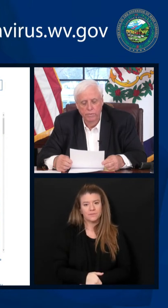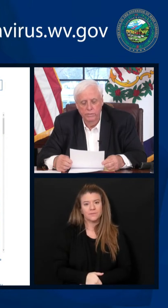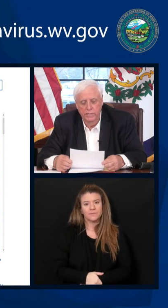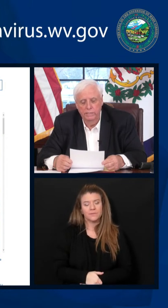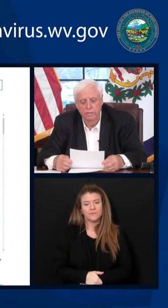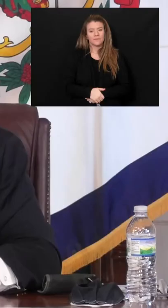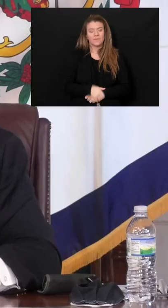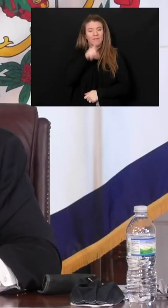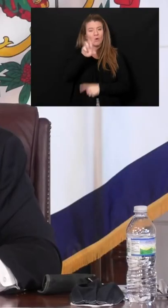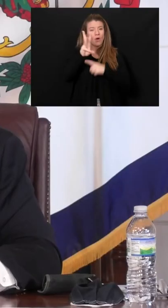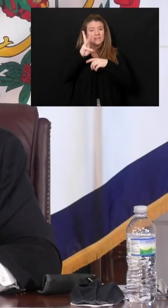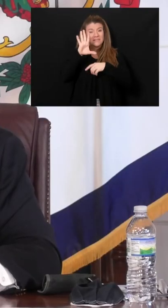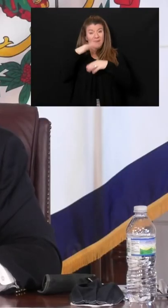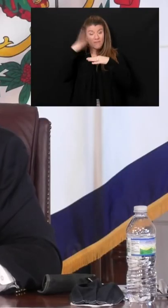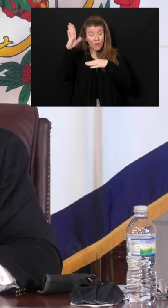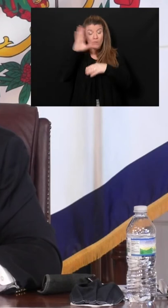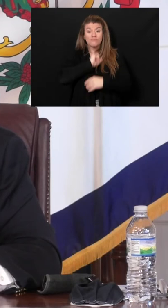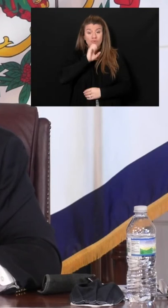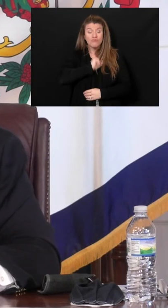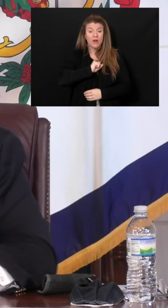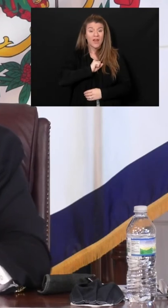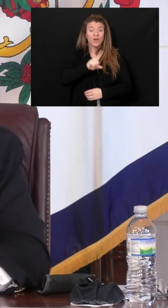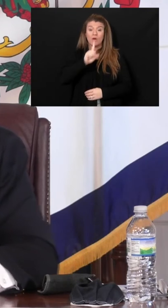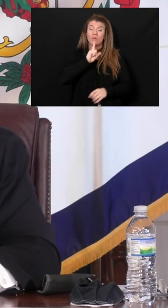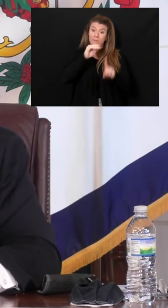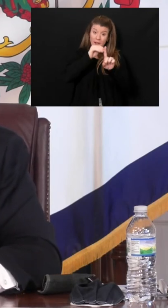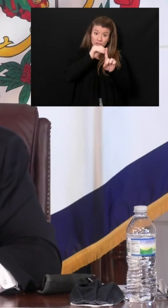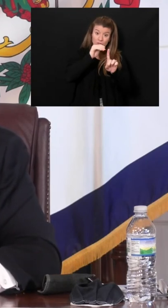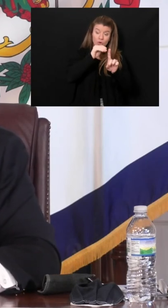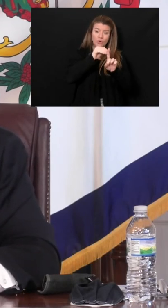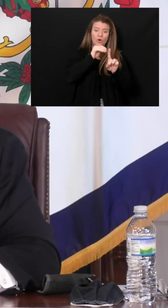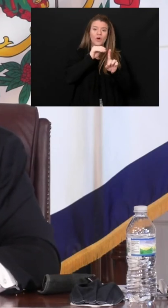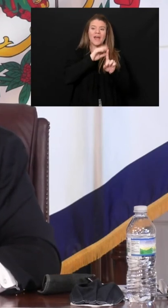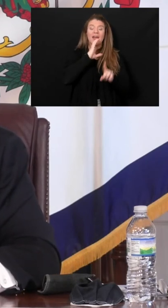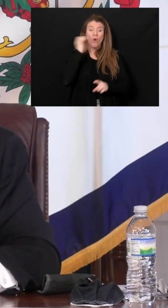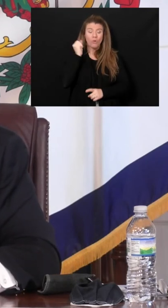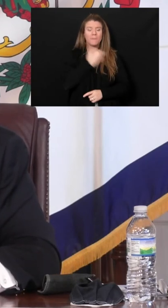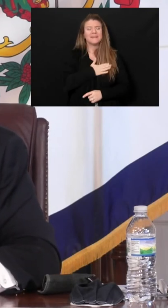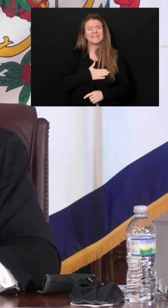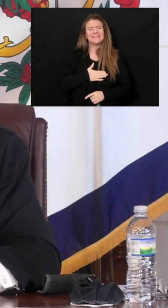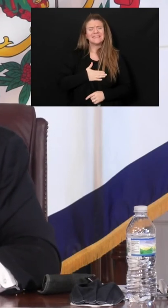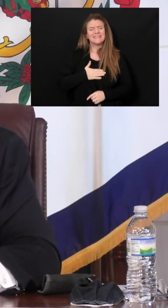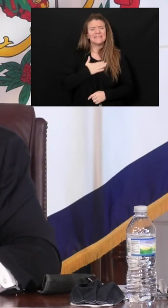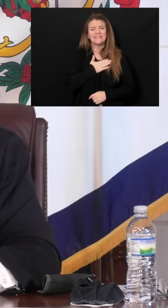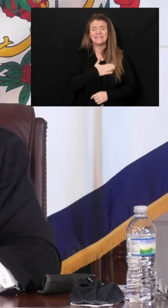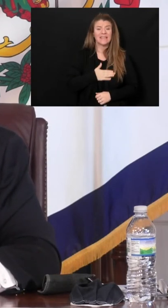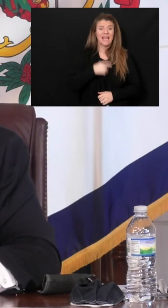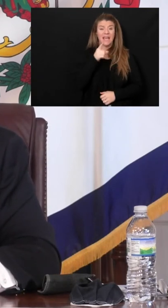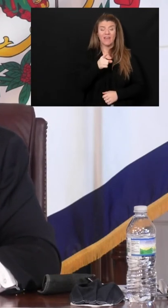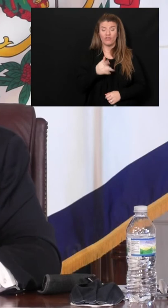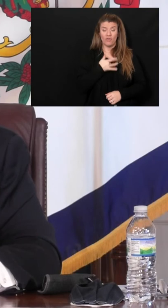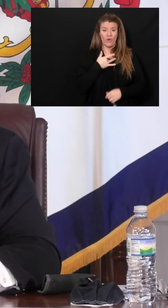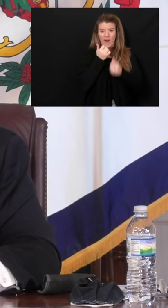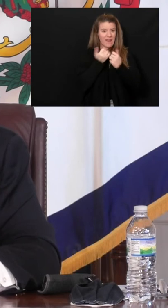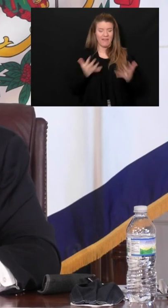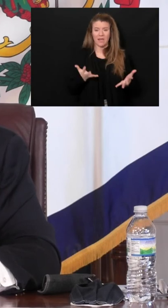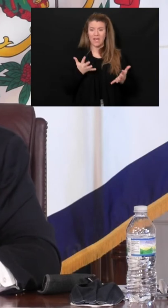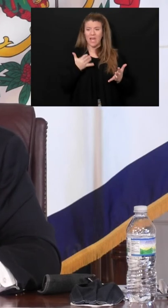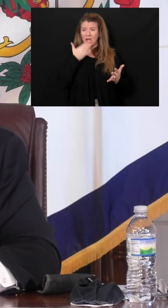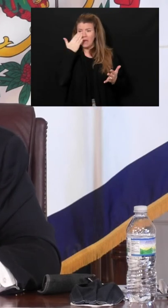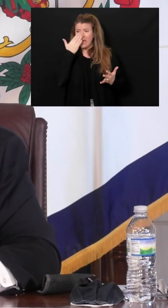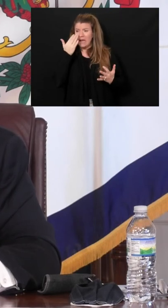If you're 65 years of age, it's just a reminder, and older, please, please, if you get a cold or a